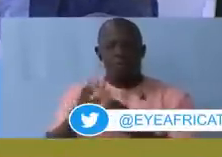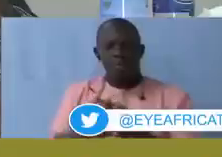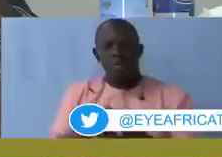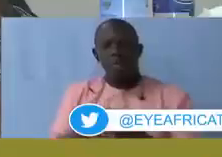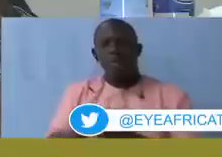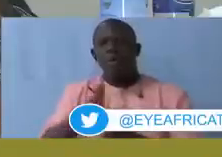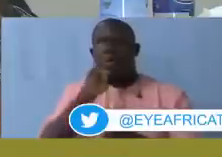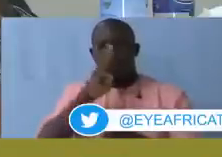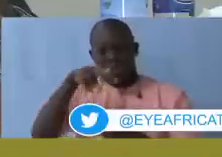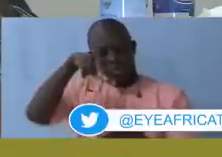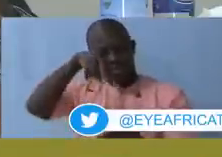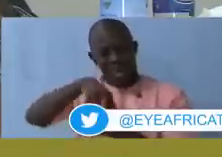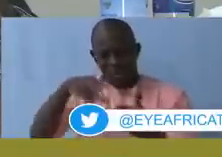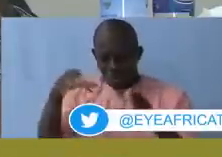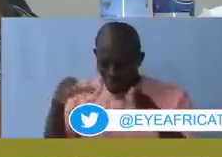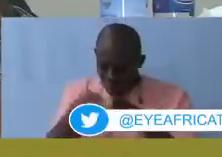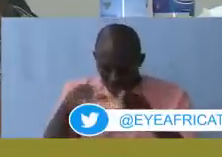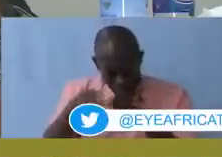who stood by me